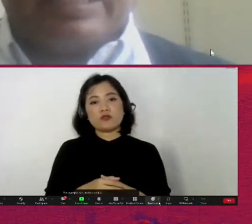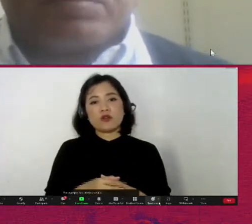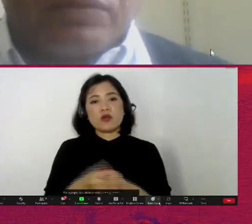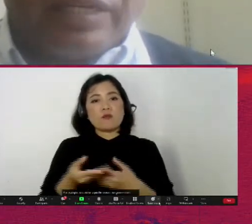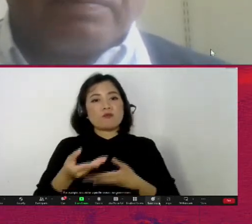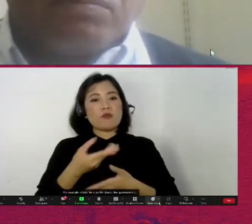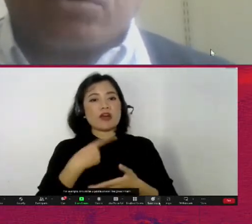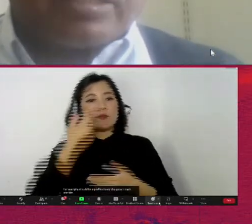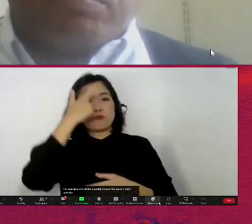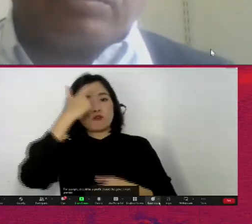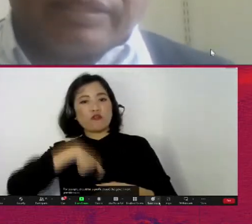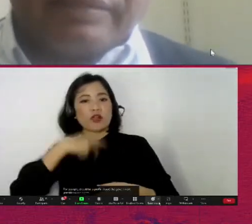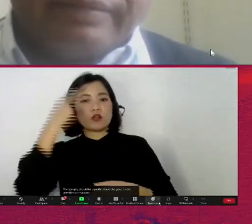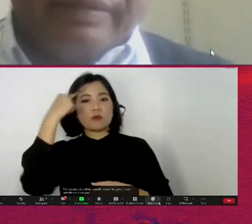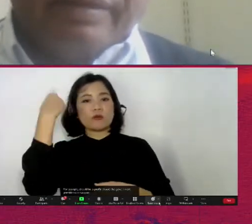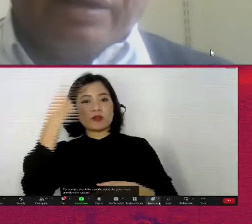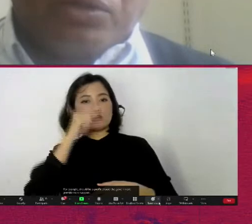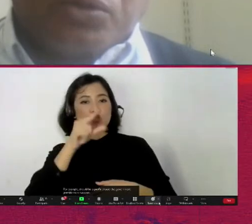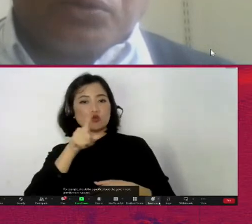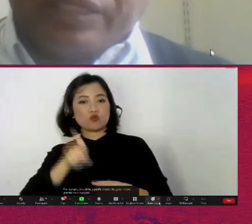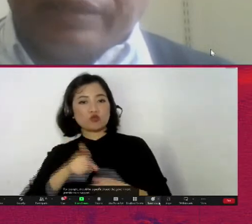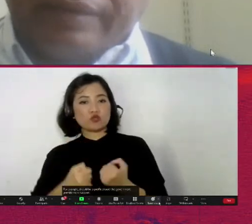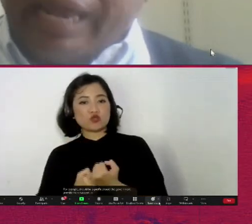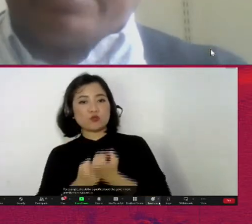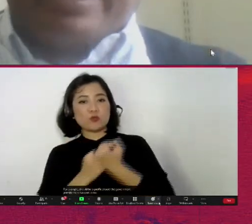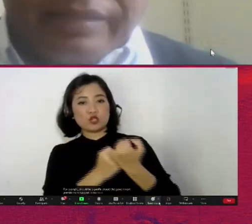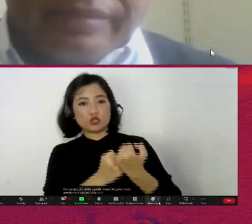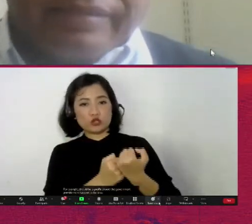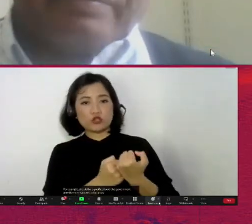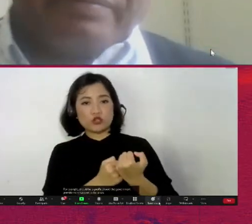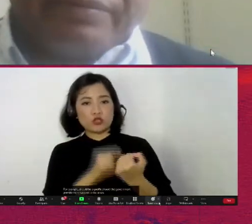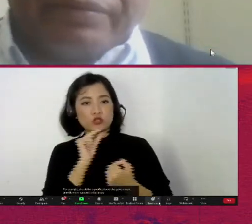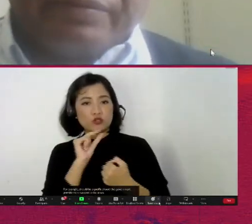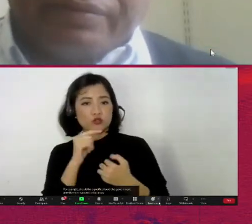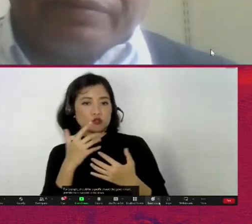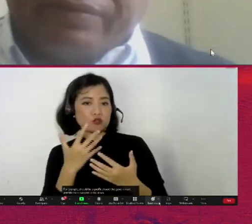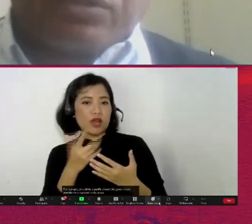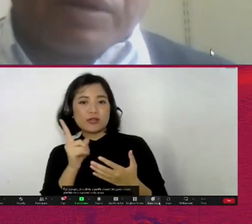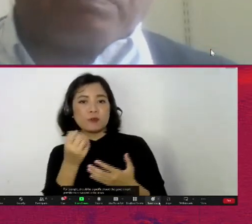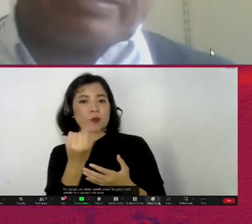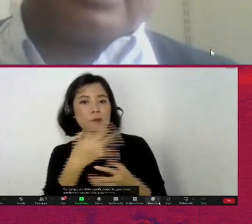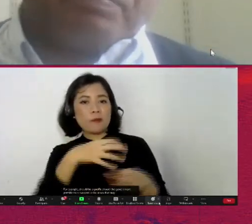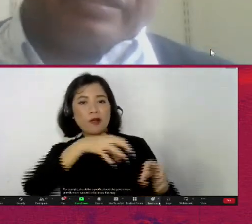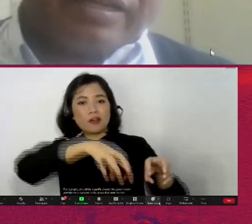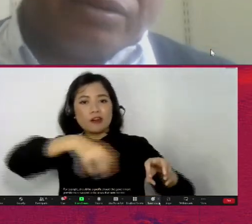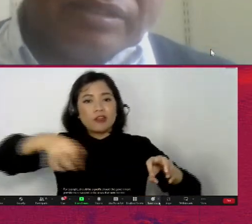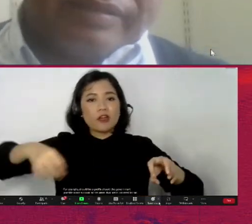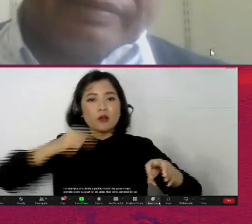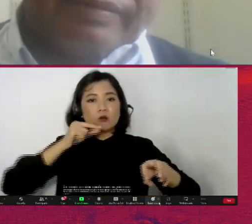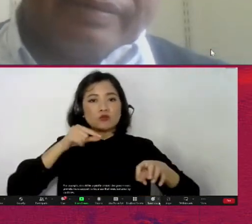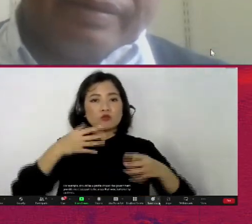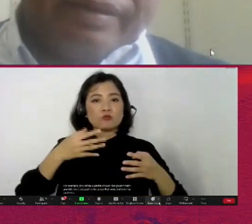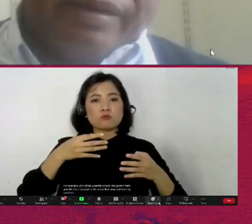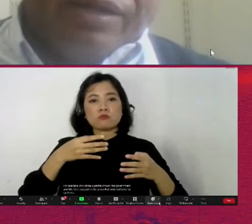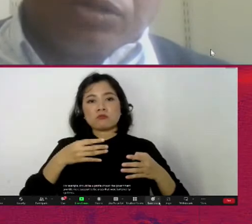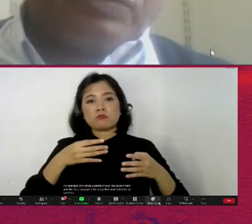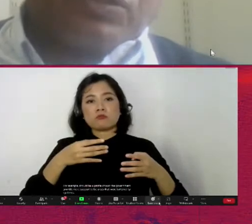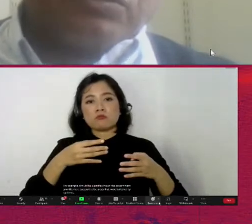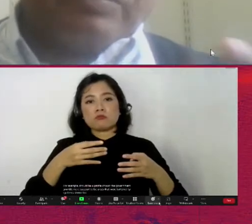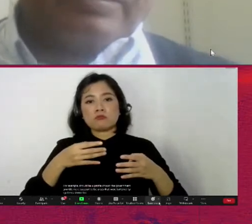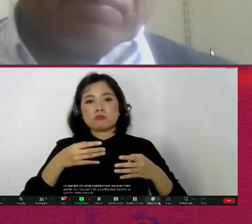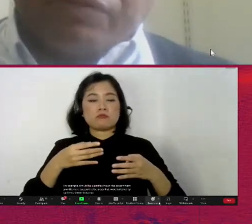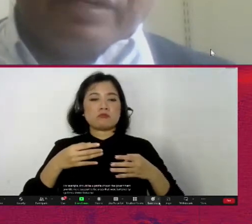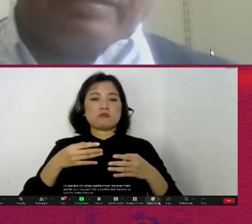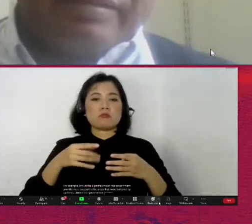the government provide more support to the areas that were battered by cyclones? Should